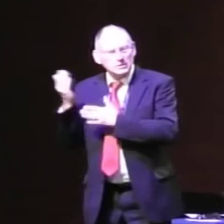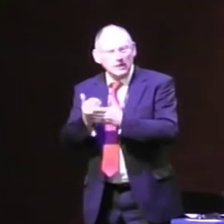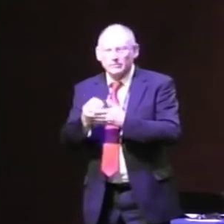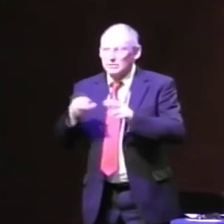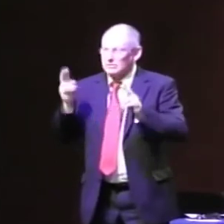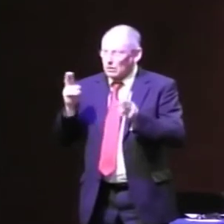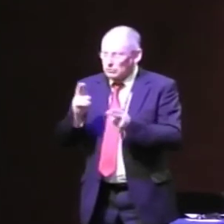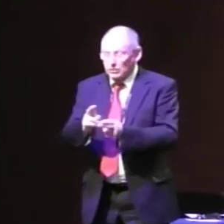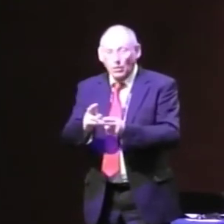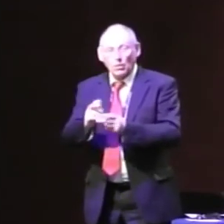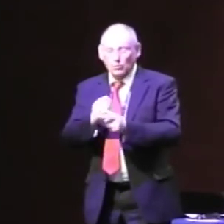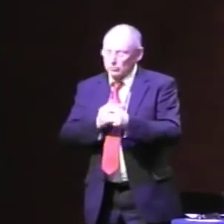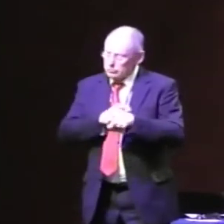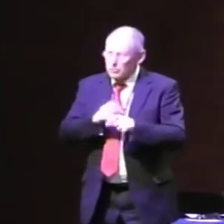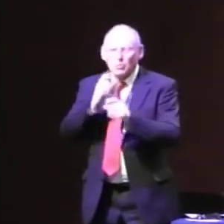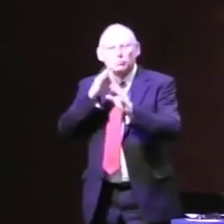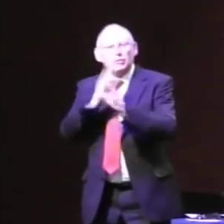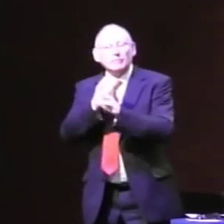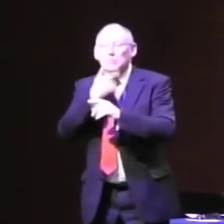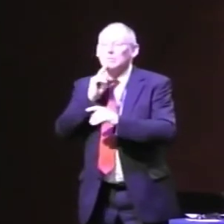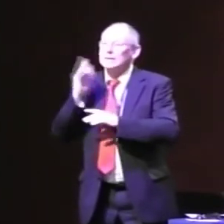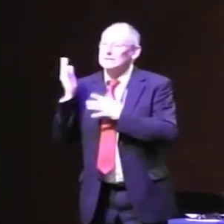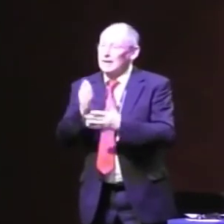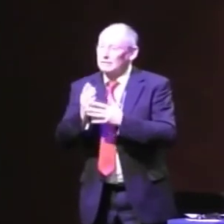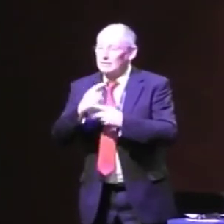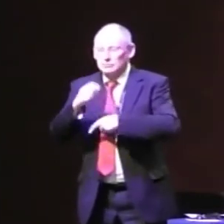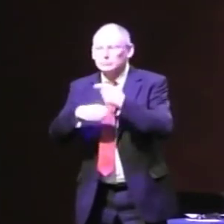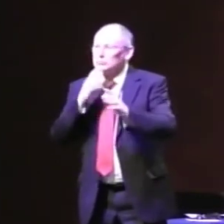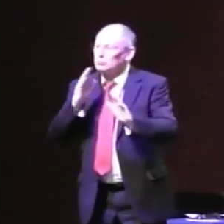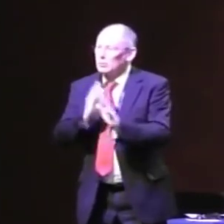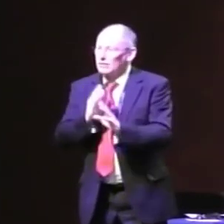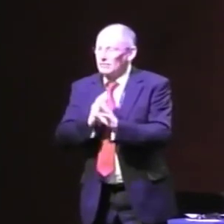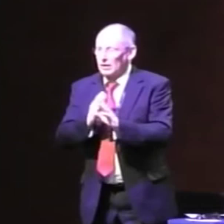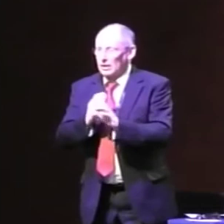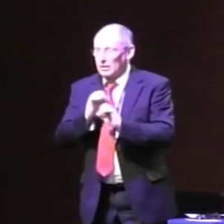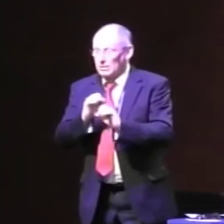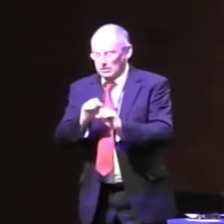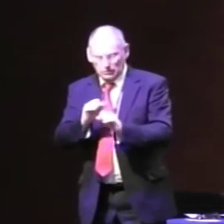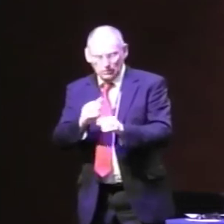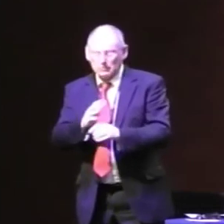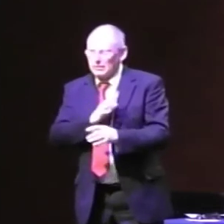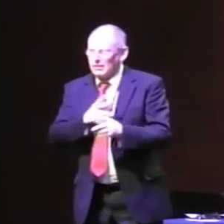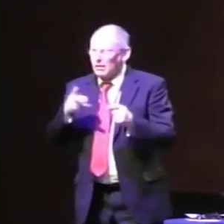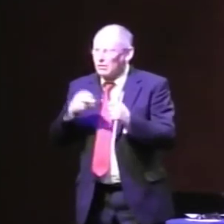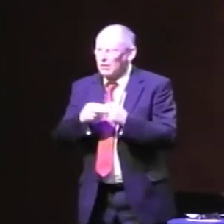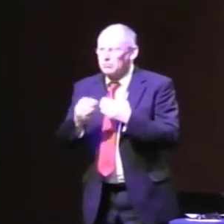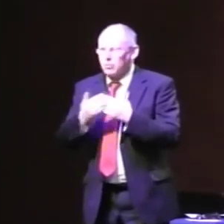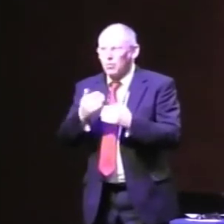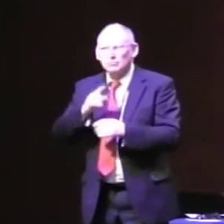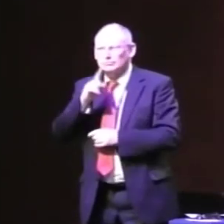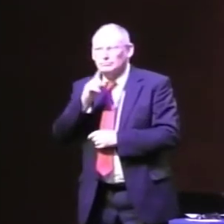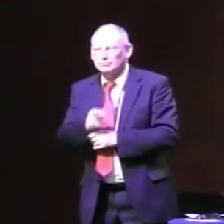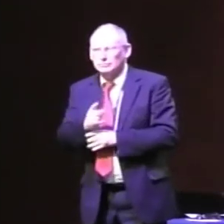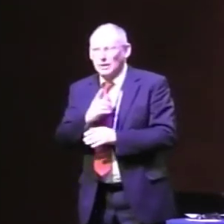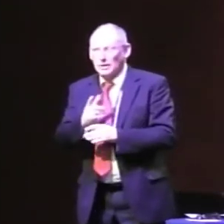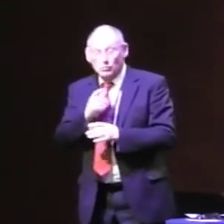seen the continual privatisation of all our public services and industries. There's no more room for cuts. We've cut to the bone. It's nothing new,